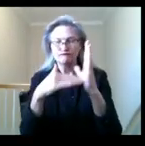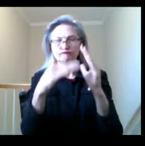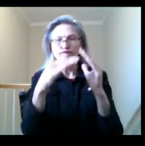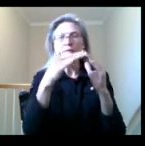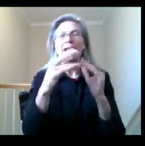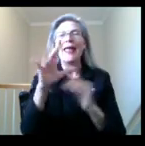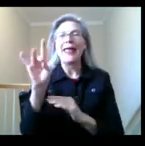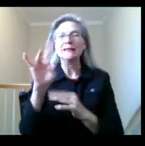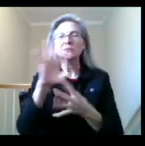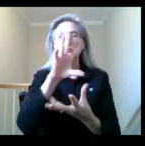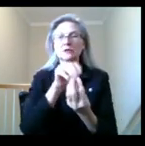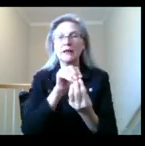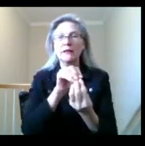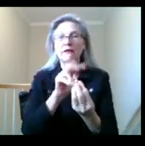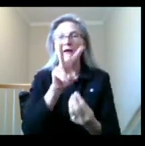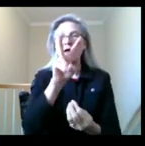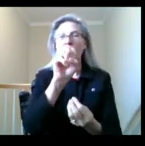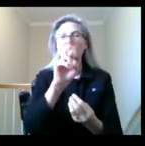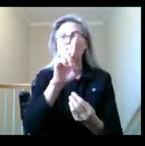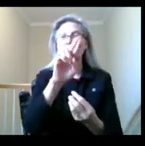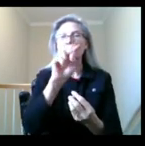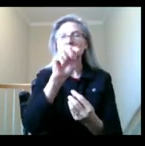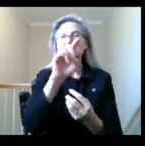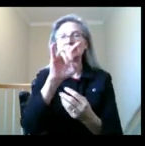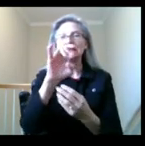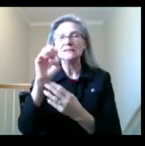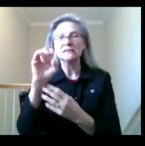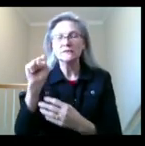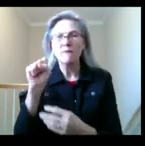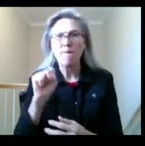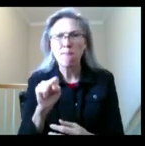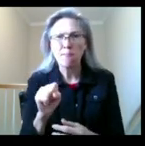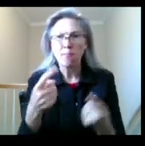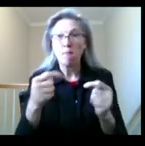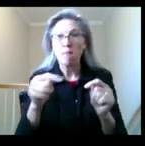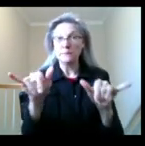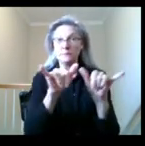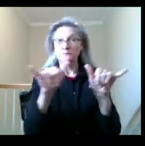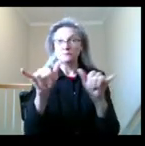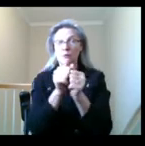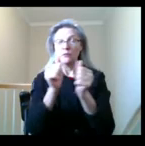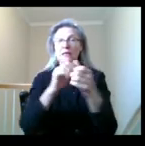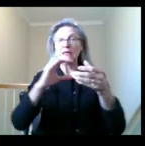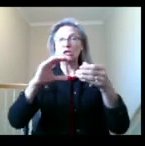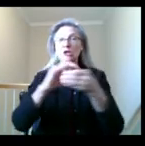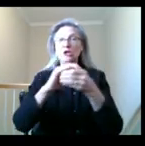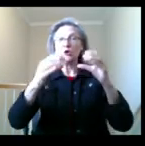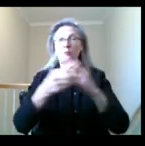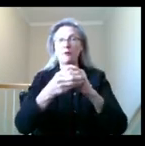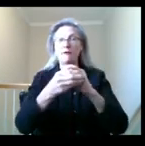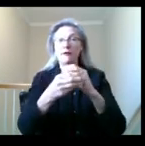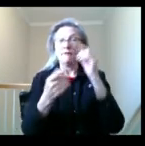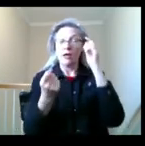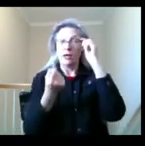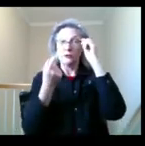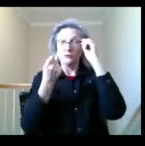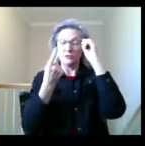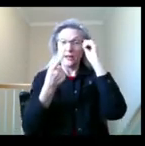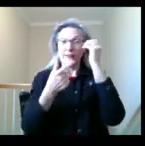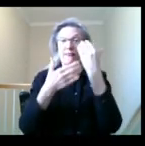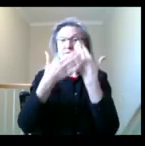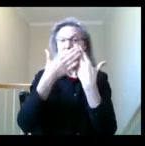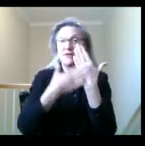8 vertices. Okay? Let's try the same with the cube. If I understand the